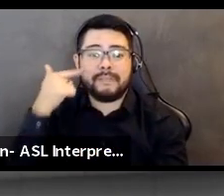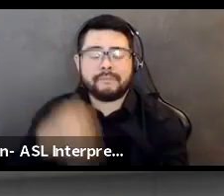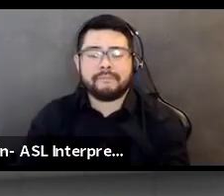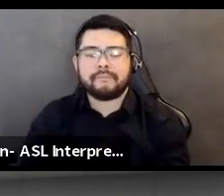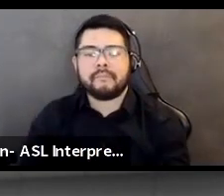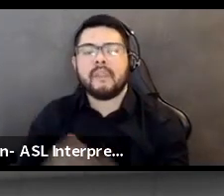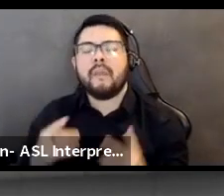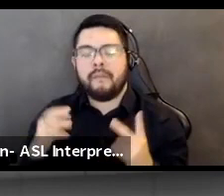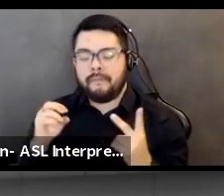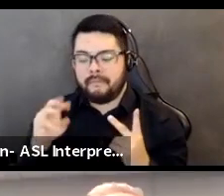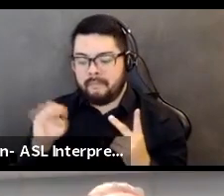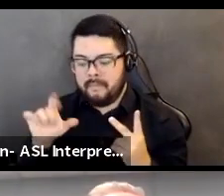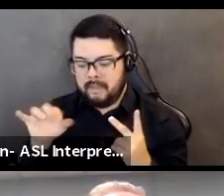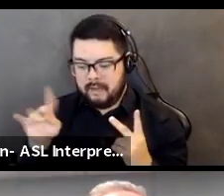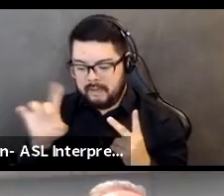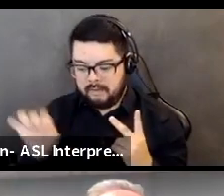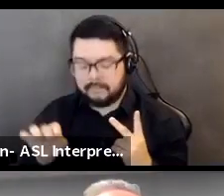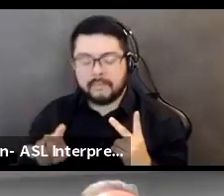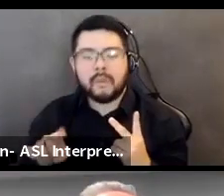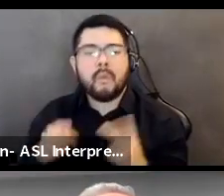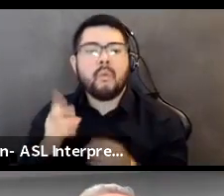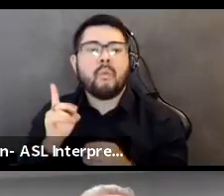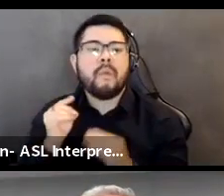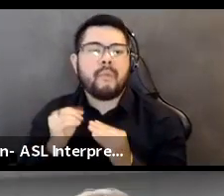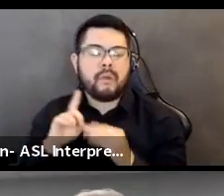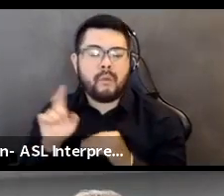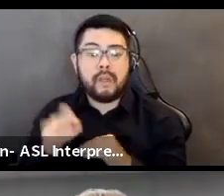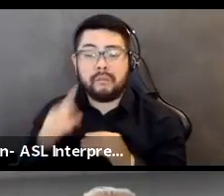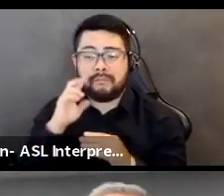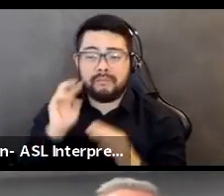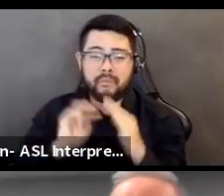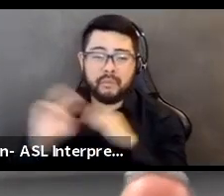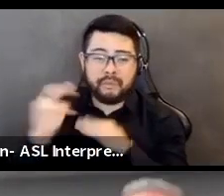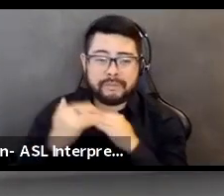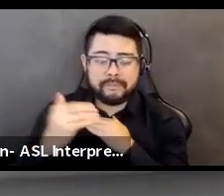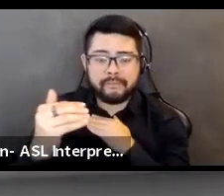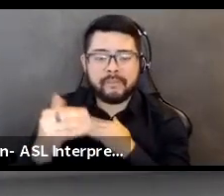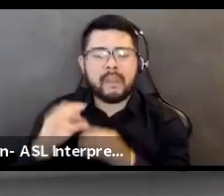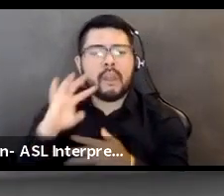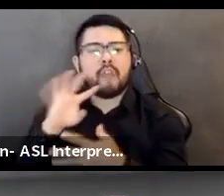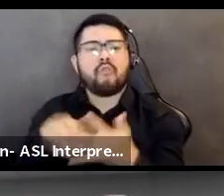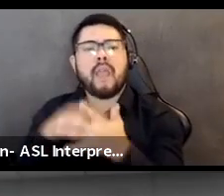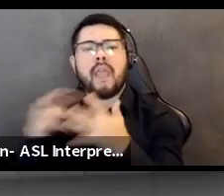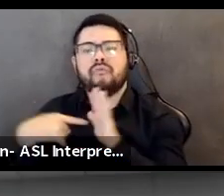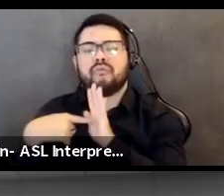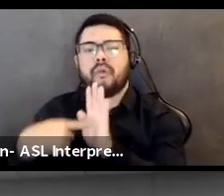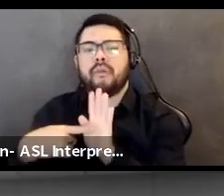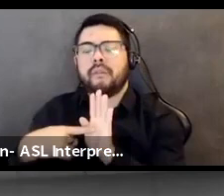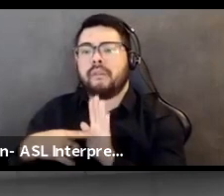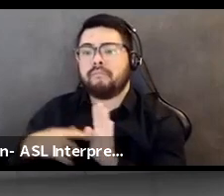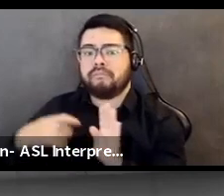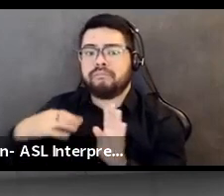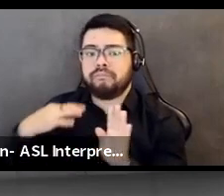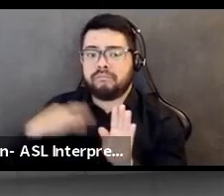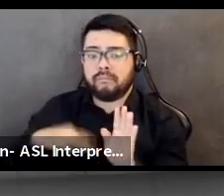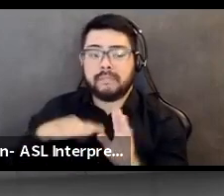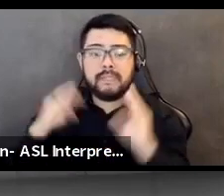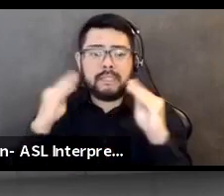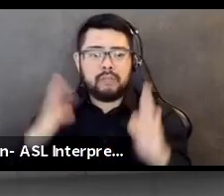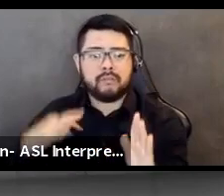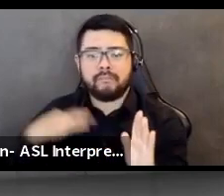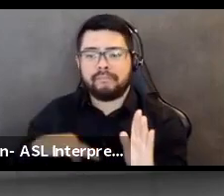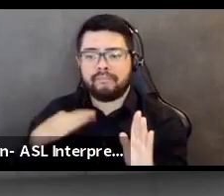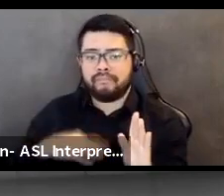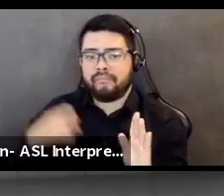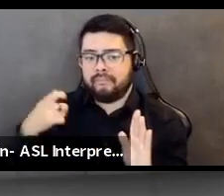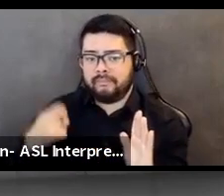little bit uh more forward-looking in the graph that you showed about the pension um funding the teachers pension